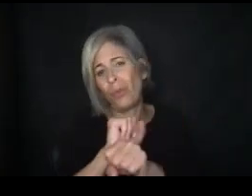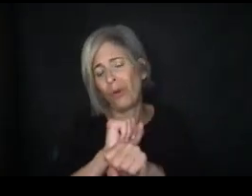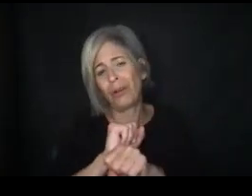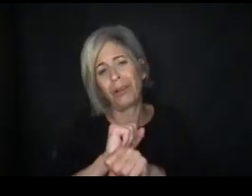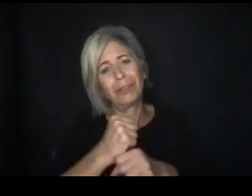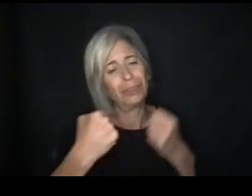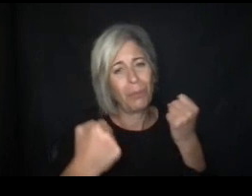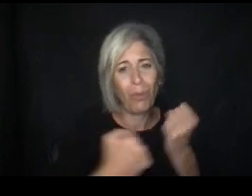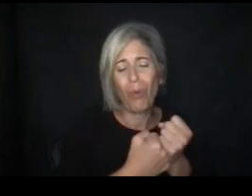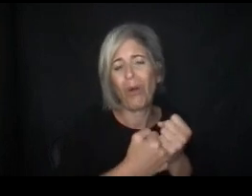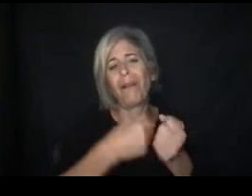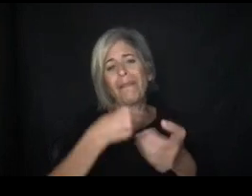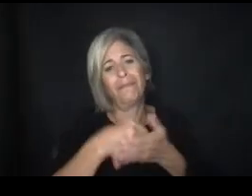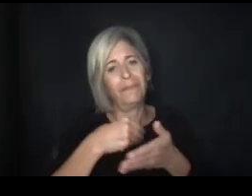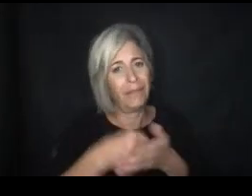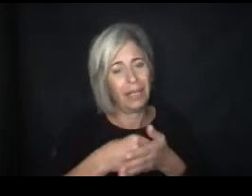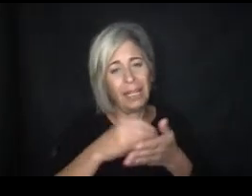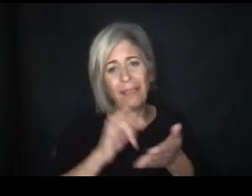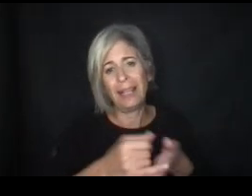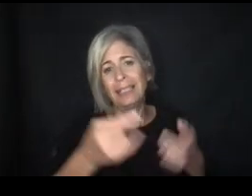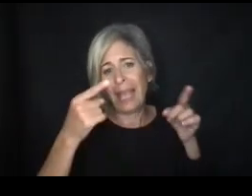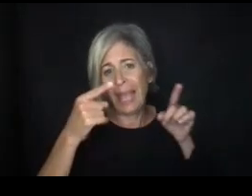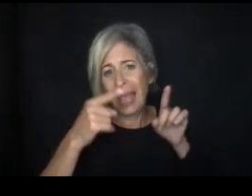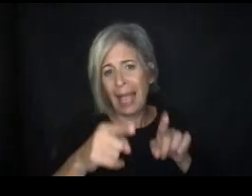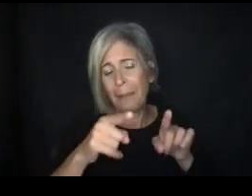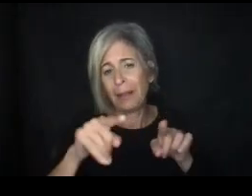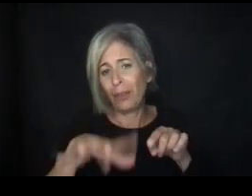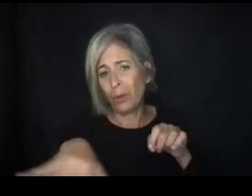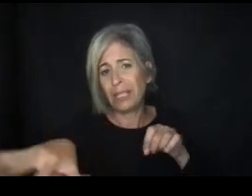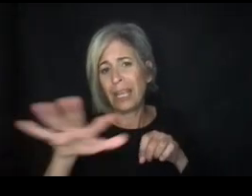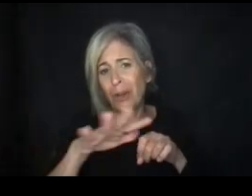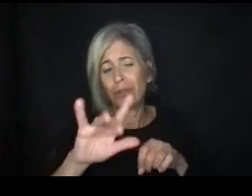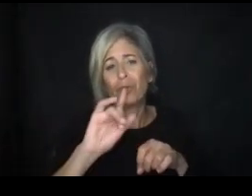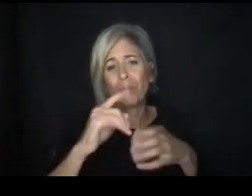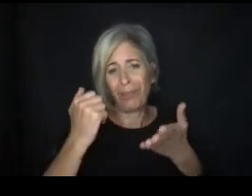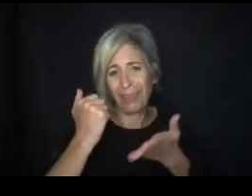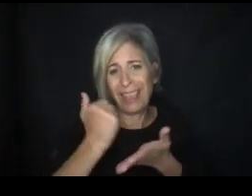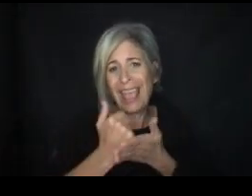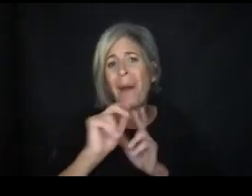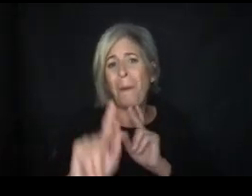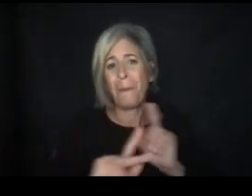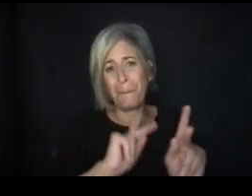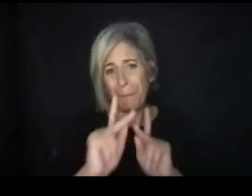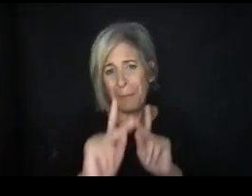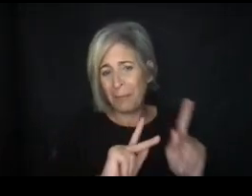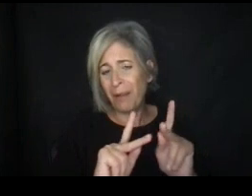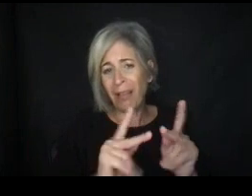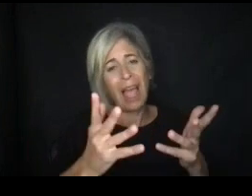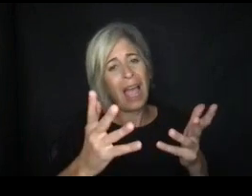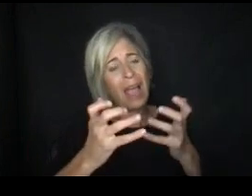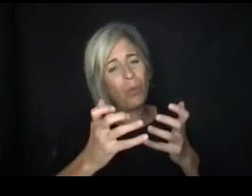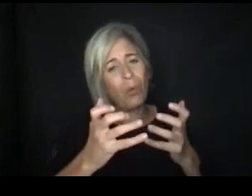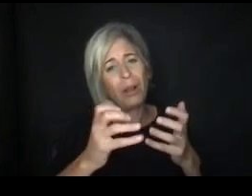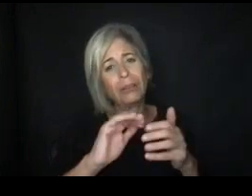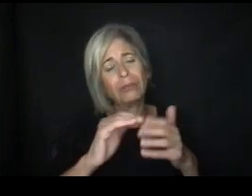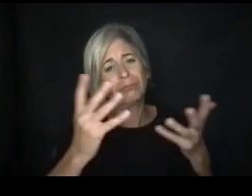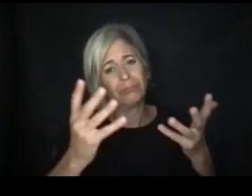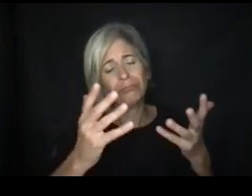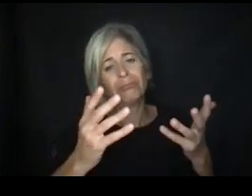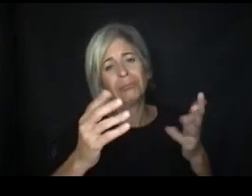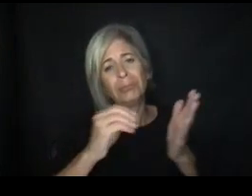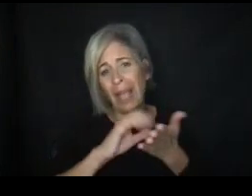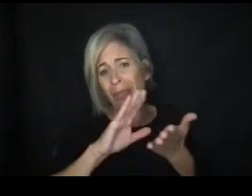champion funding that's going into those areas to really help people. So I just wanted to get on our